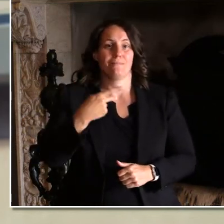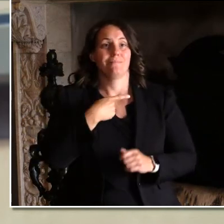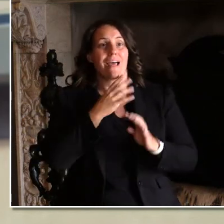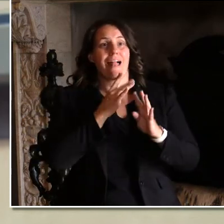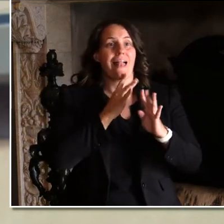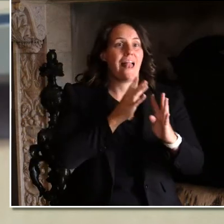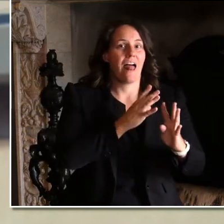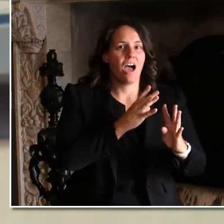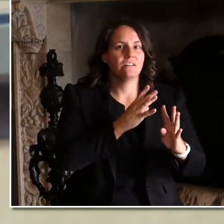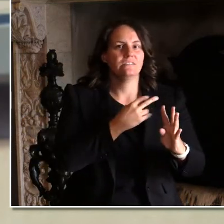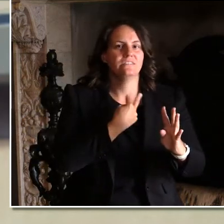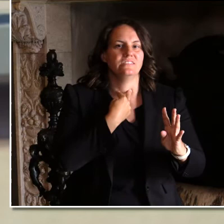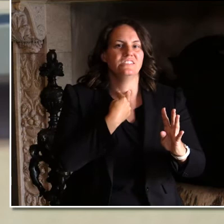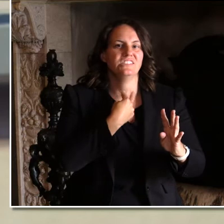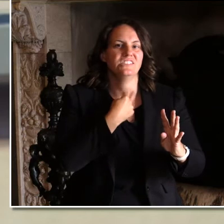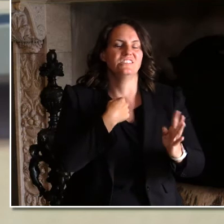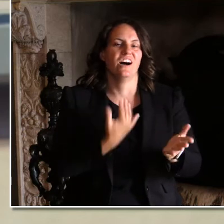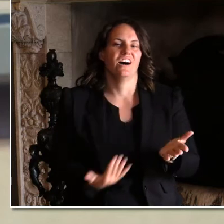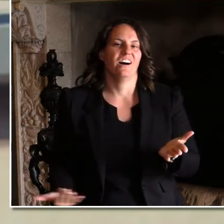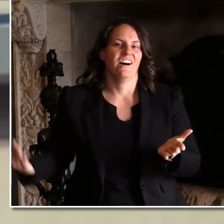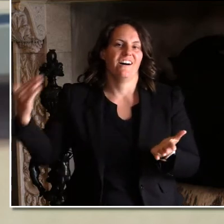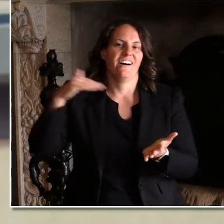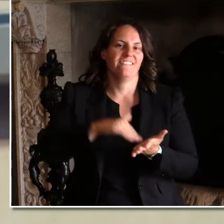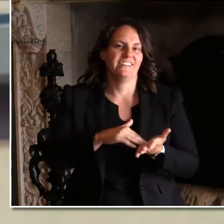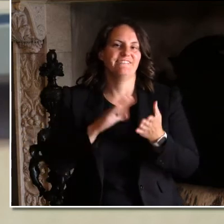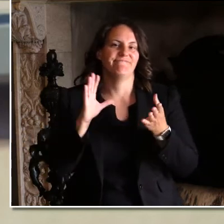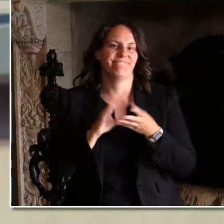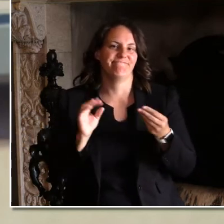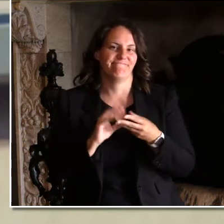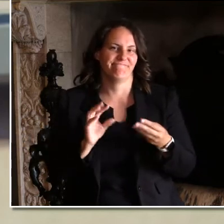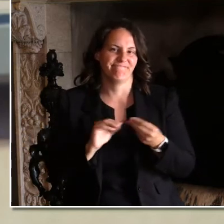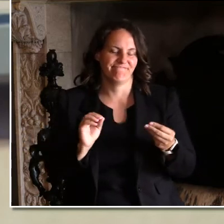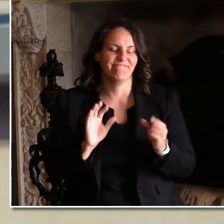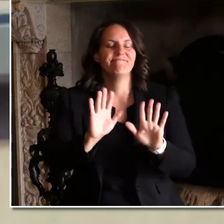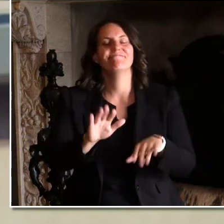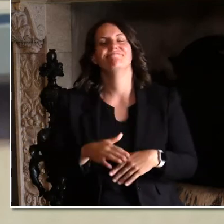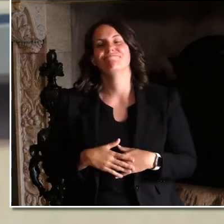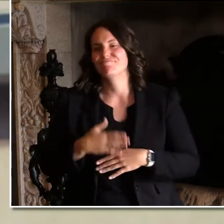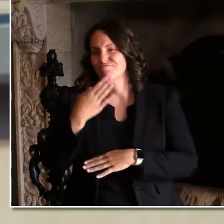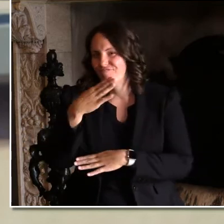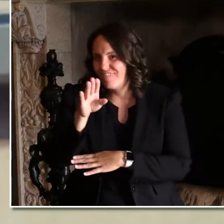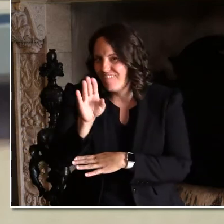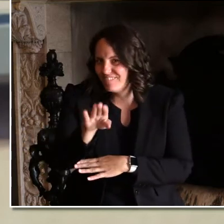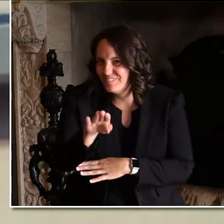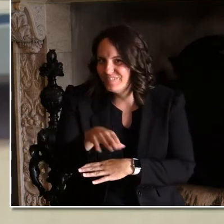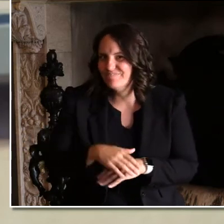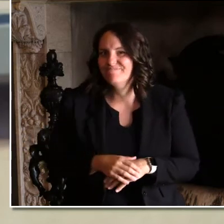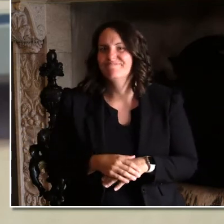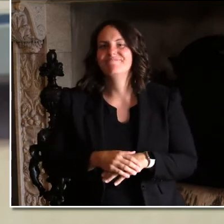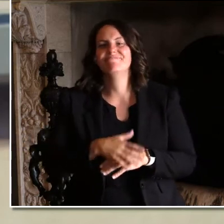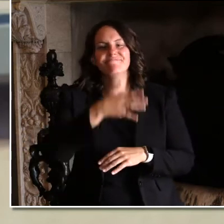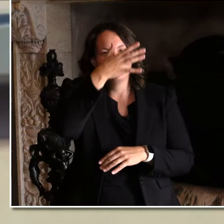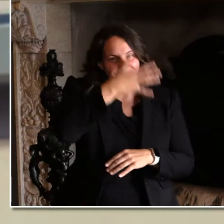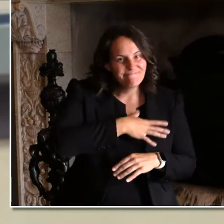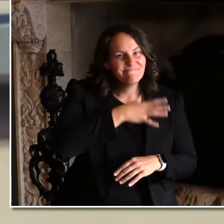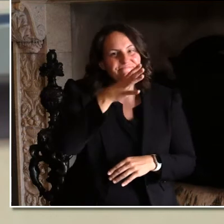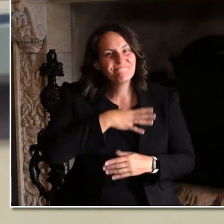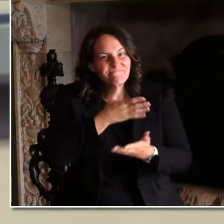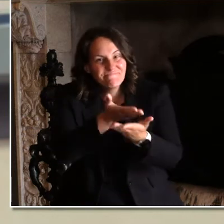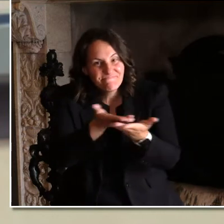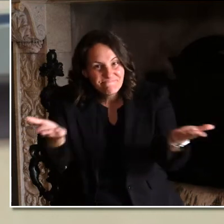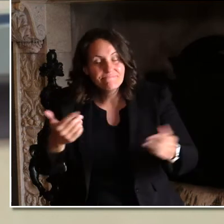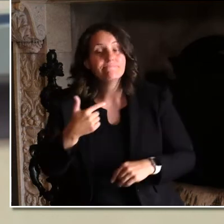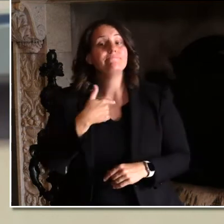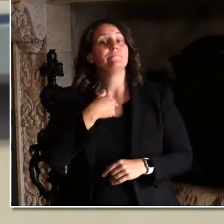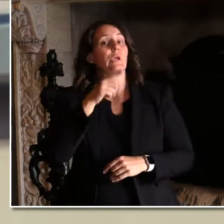right. Okay, here we go. Good afternoon, ladies and gentlemen. I'm Major General Paul Knapp, Wisconsin's Adjutant